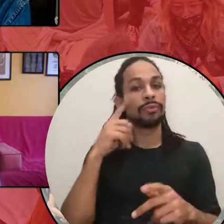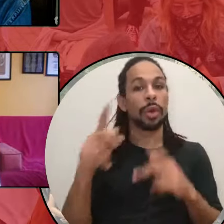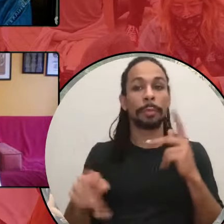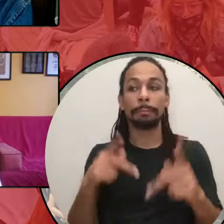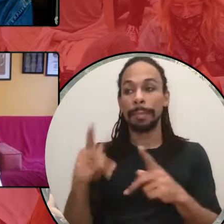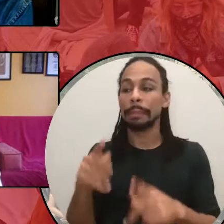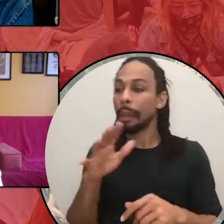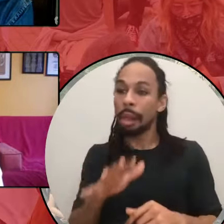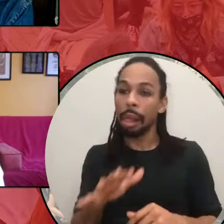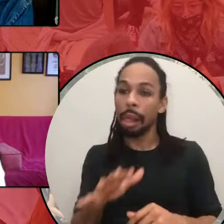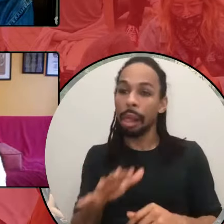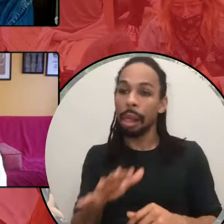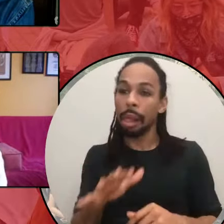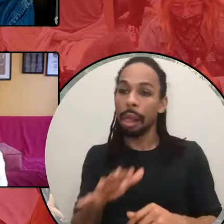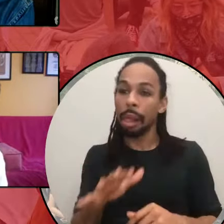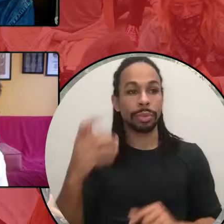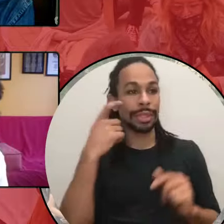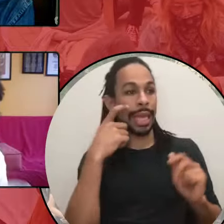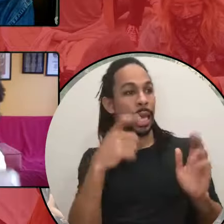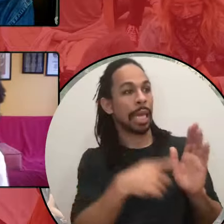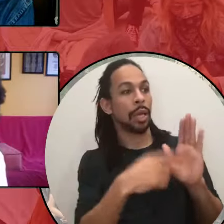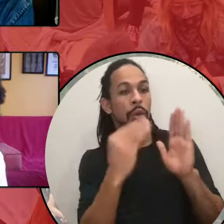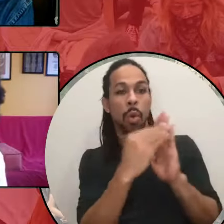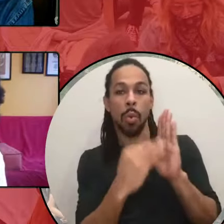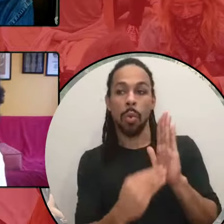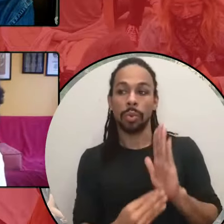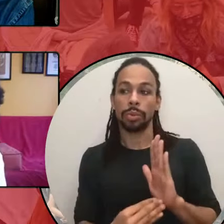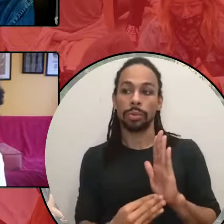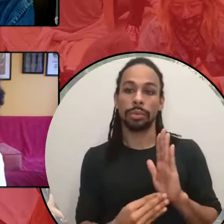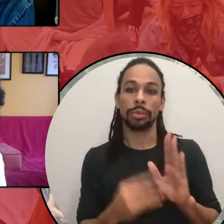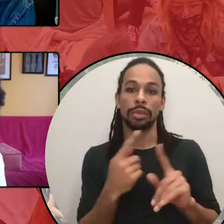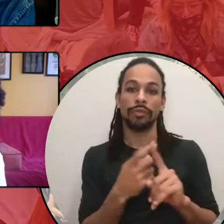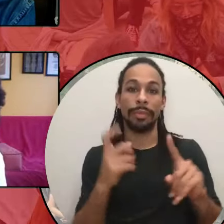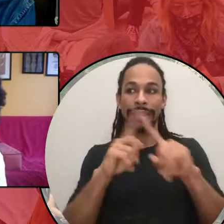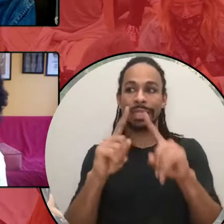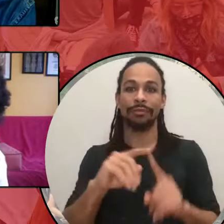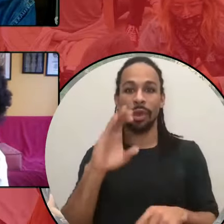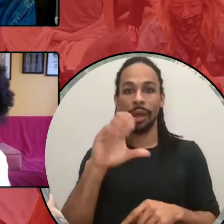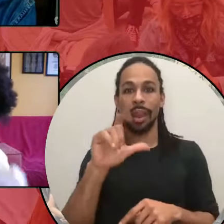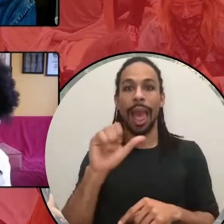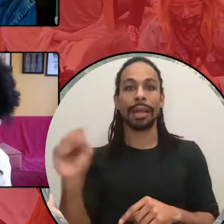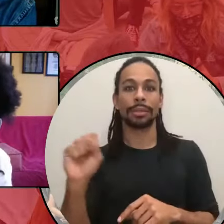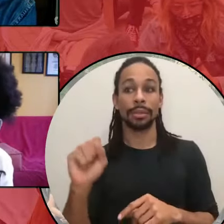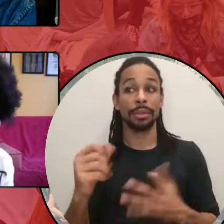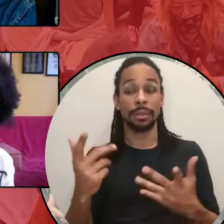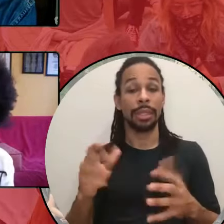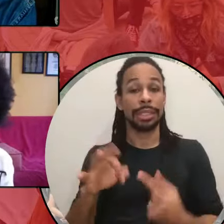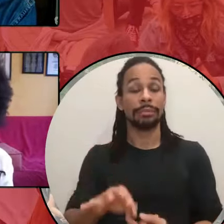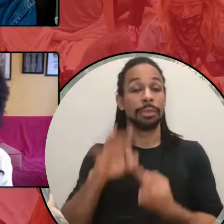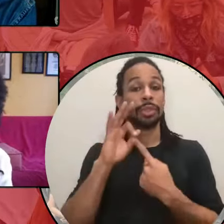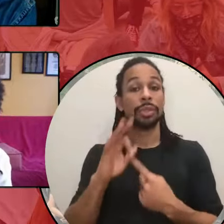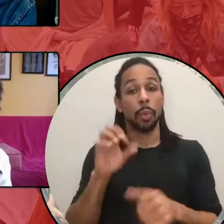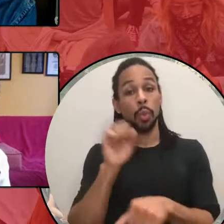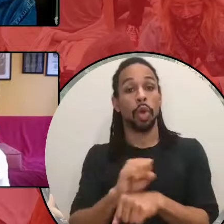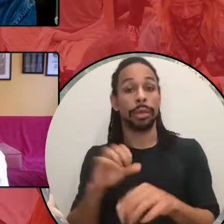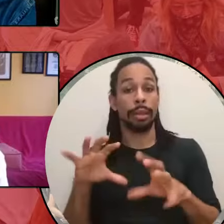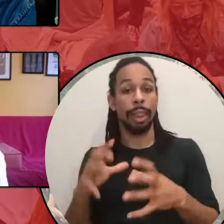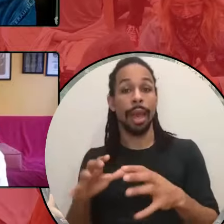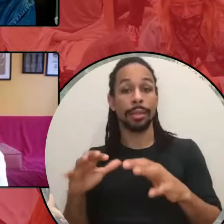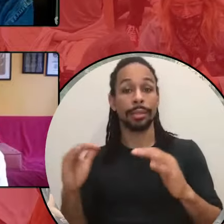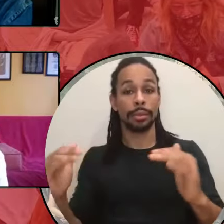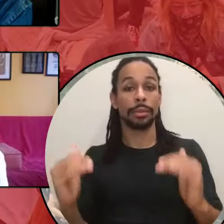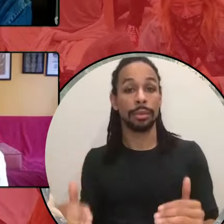Southern people, right, who have been organizing and building social solidarity while also being